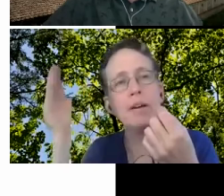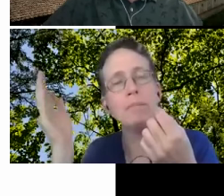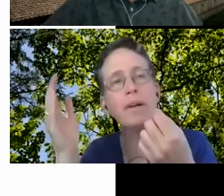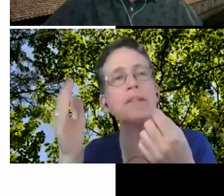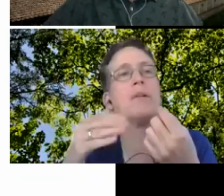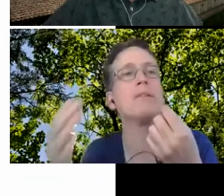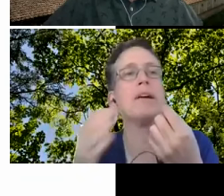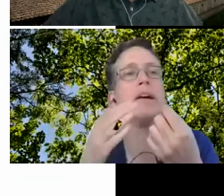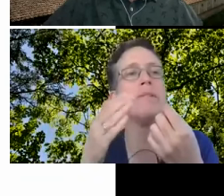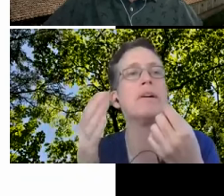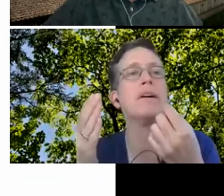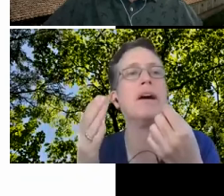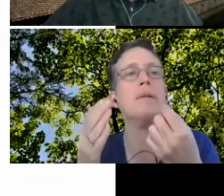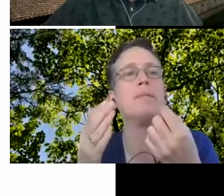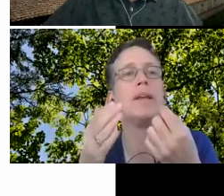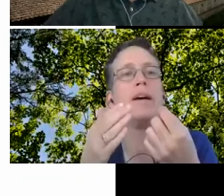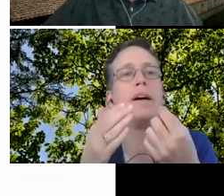we counted birds over